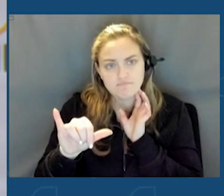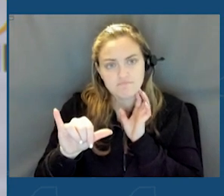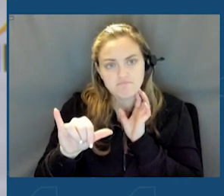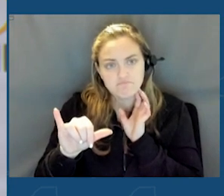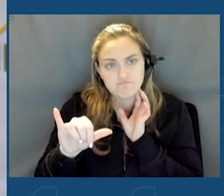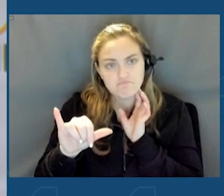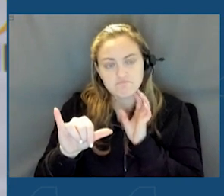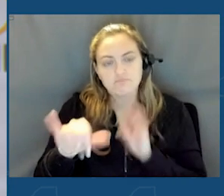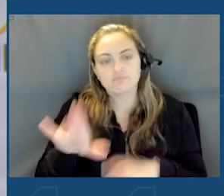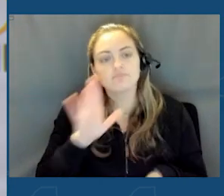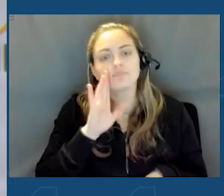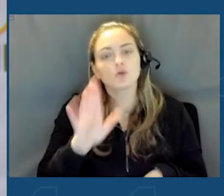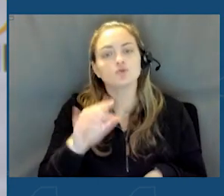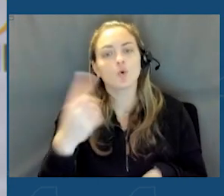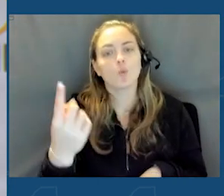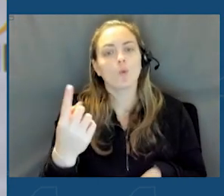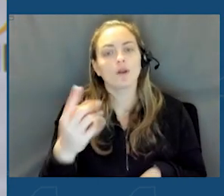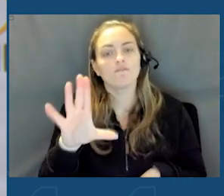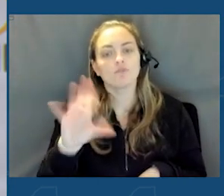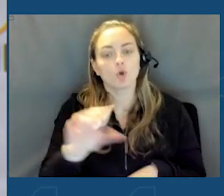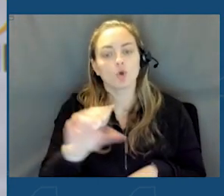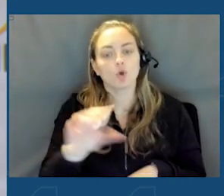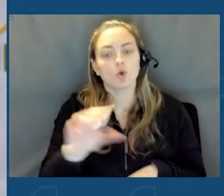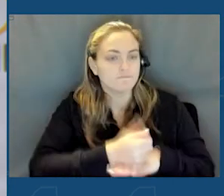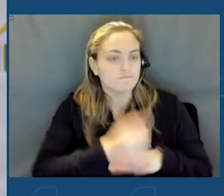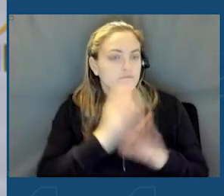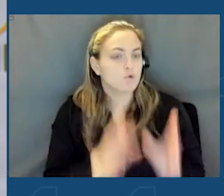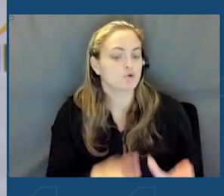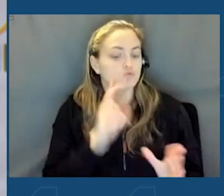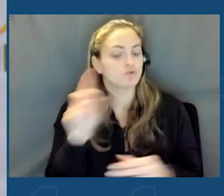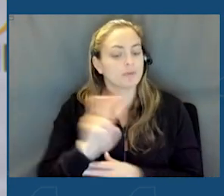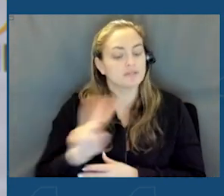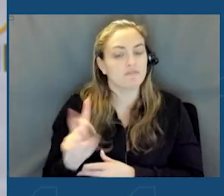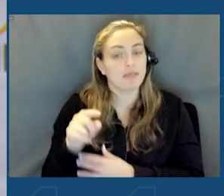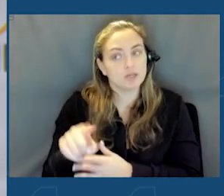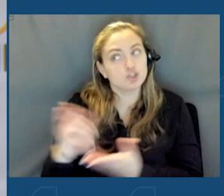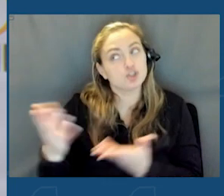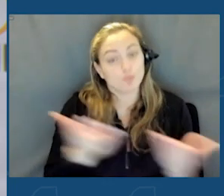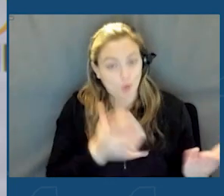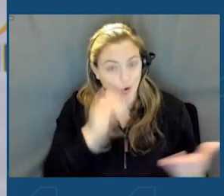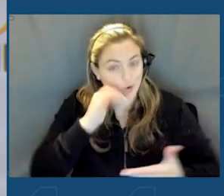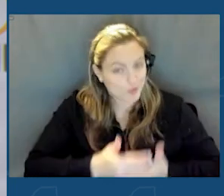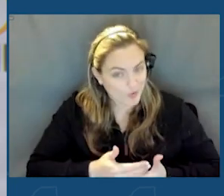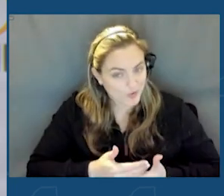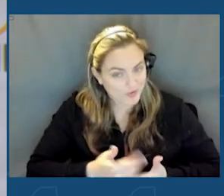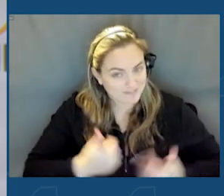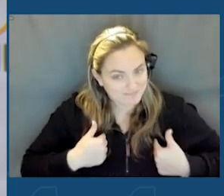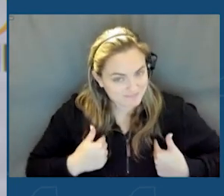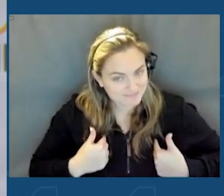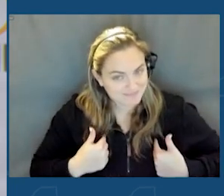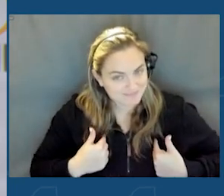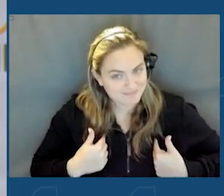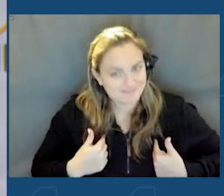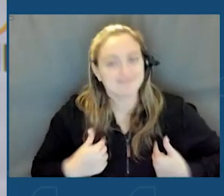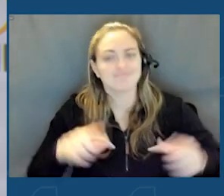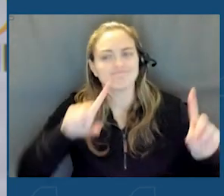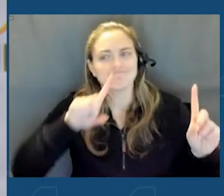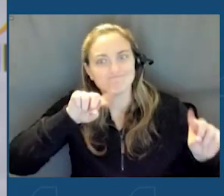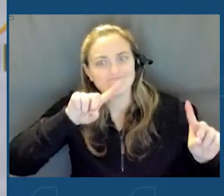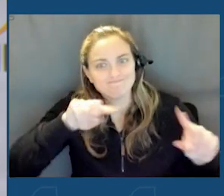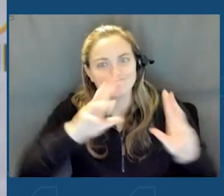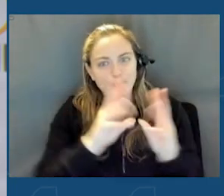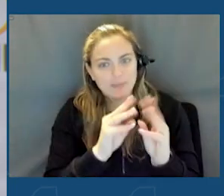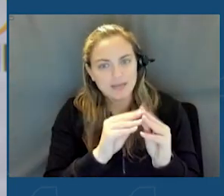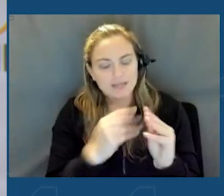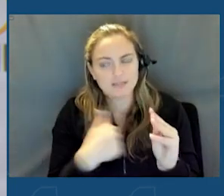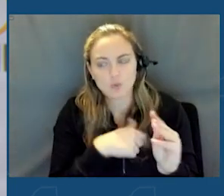She's one of the co-founders of the Erie County Commission on Domestic Violence, and of course she brought her daughter along with her. I attended meetings with her. We went